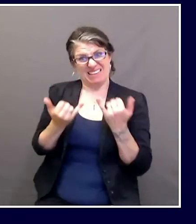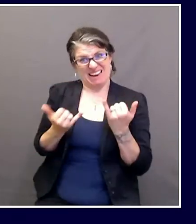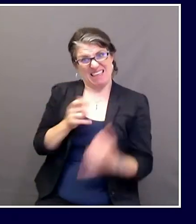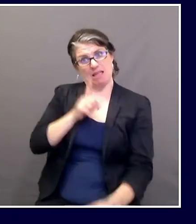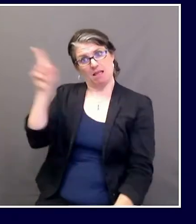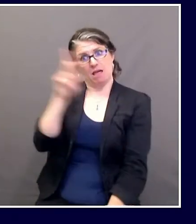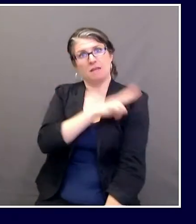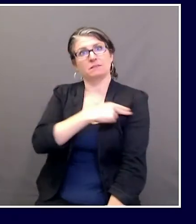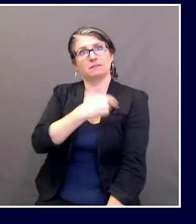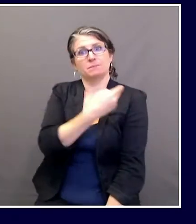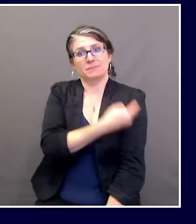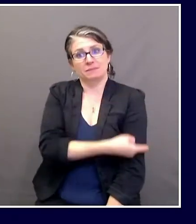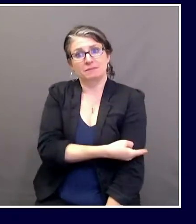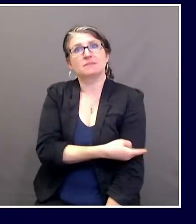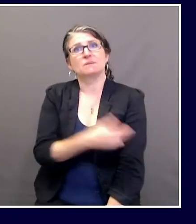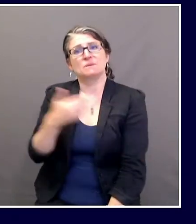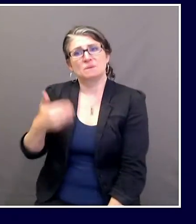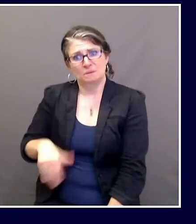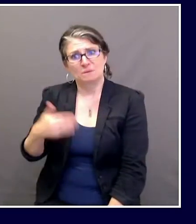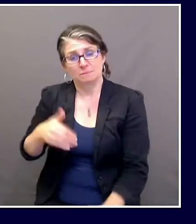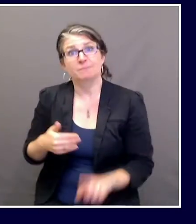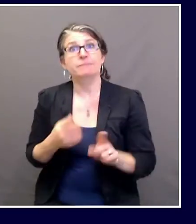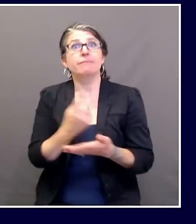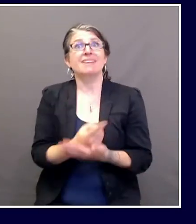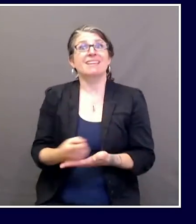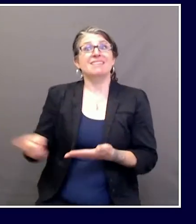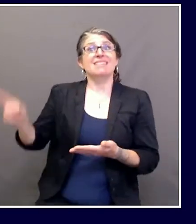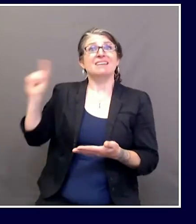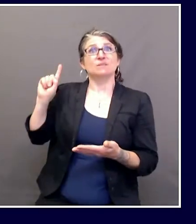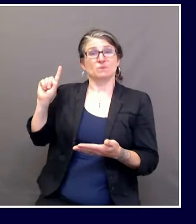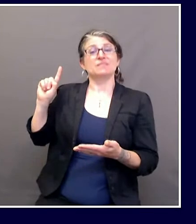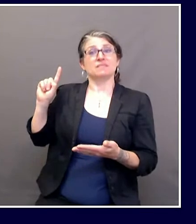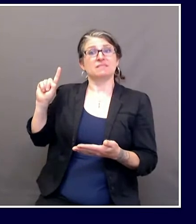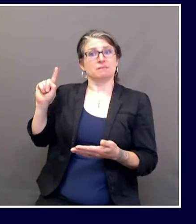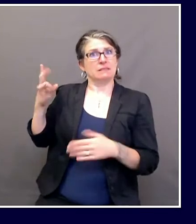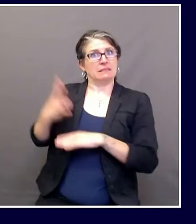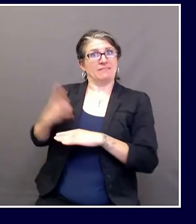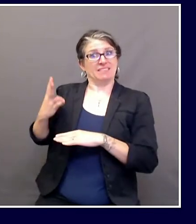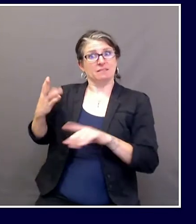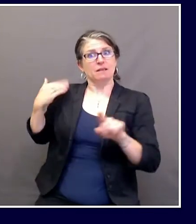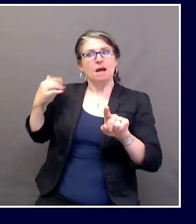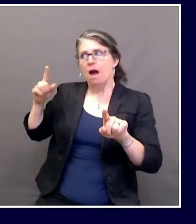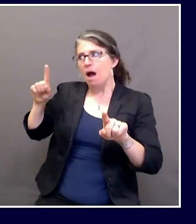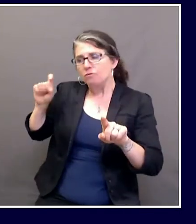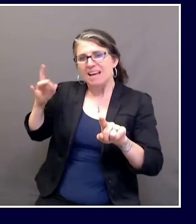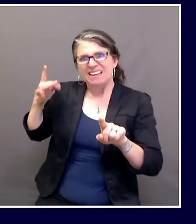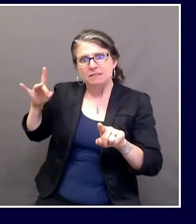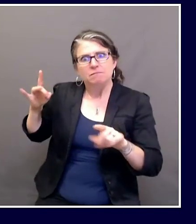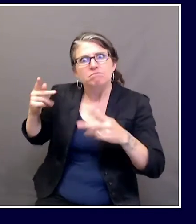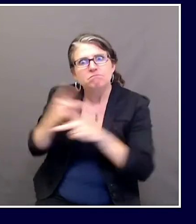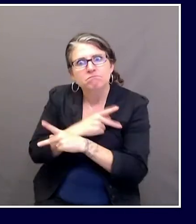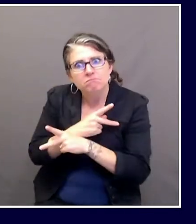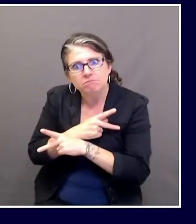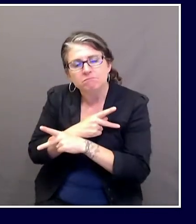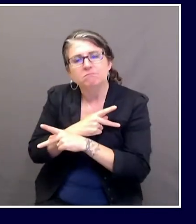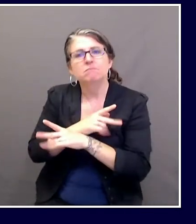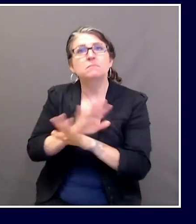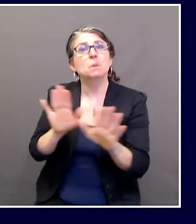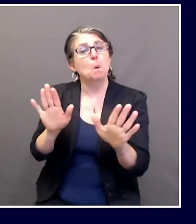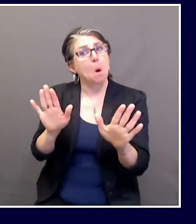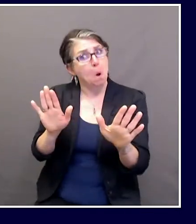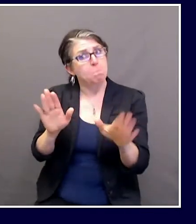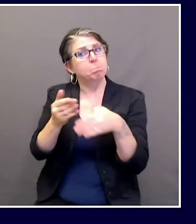1 week ago, there were 118 people in the hospital with COVID-19. Just in the past